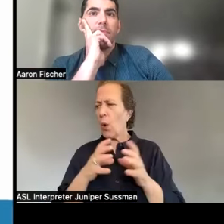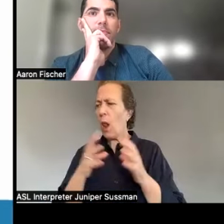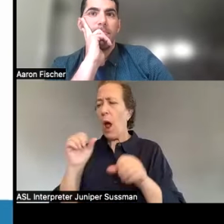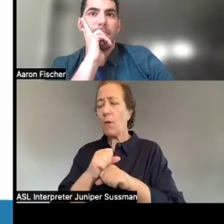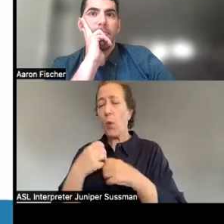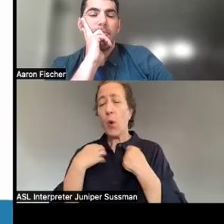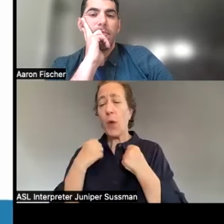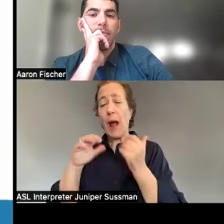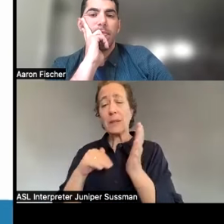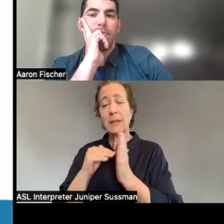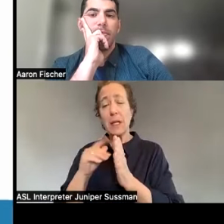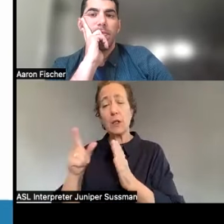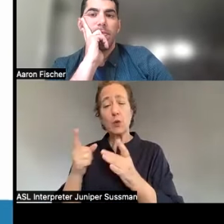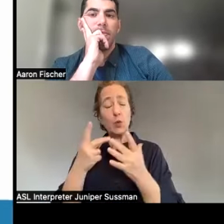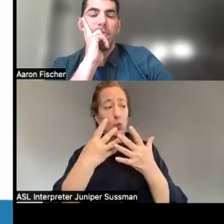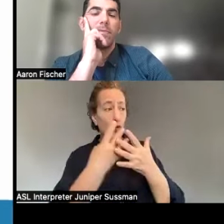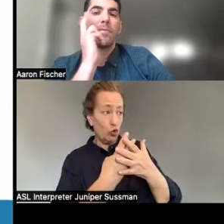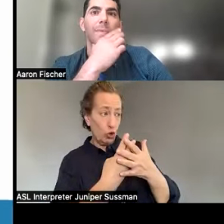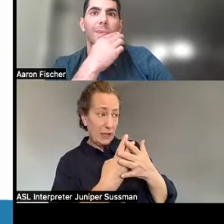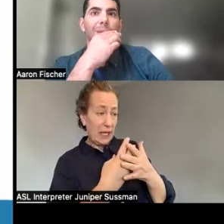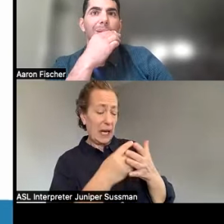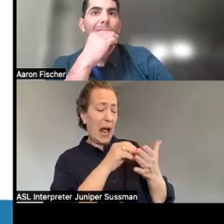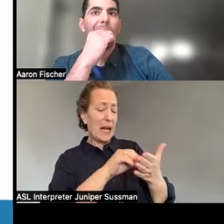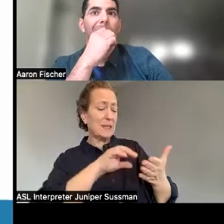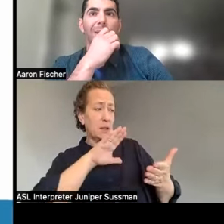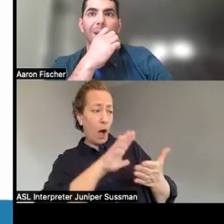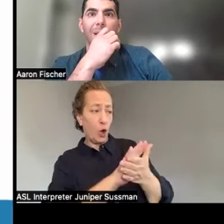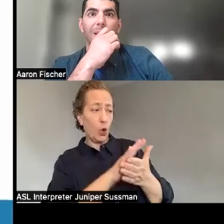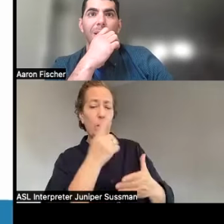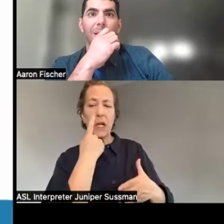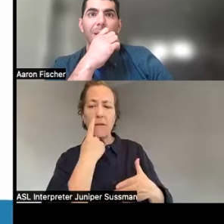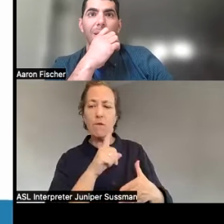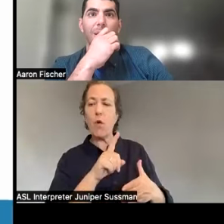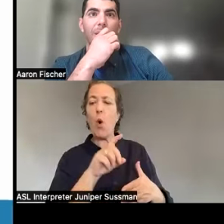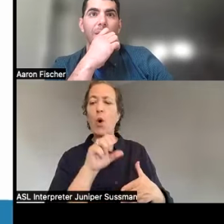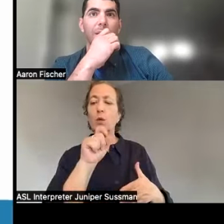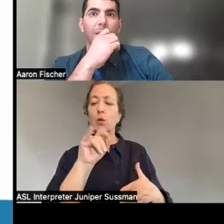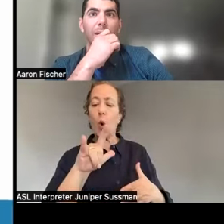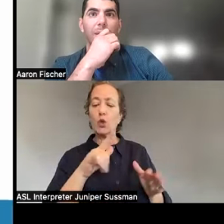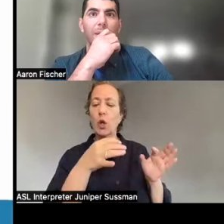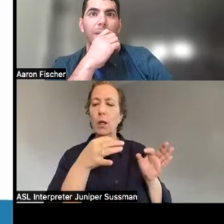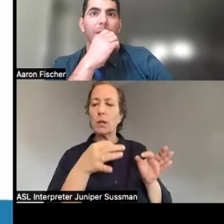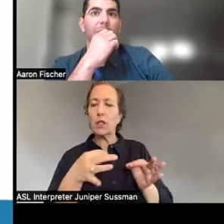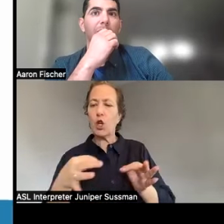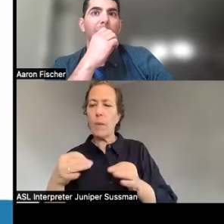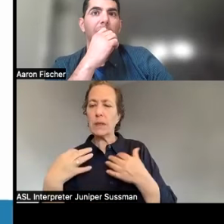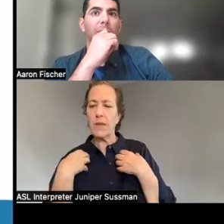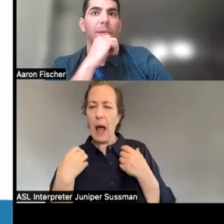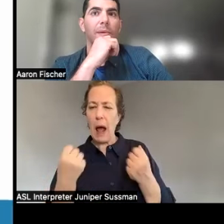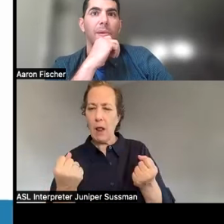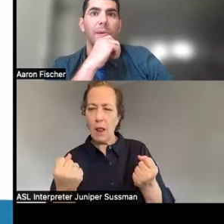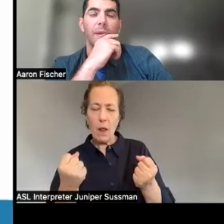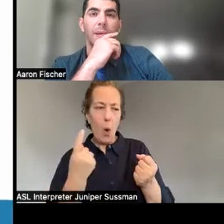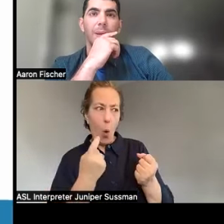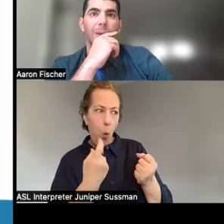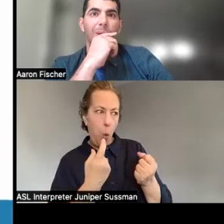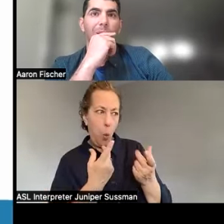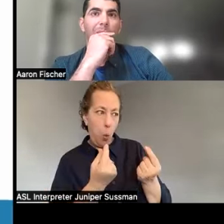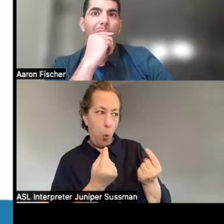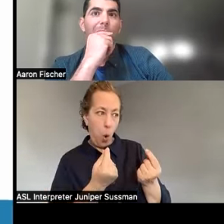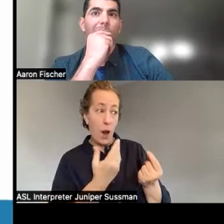and document for the social determinants of health, as well as in enabling services, and do a lot of